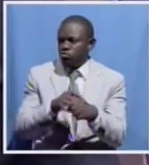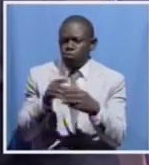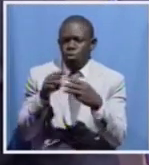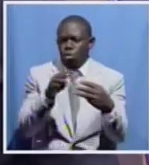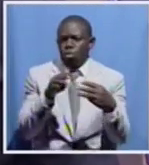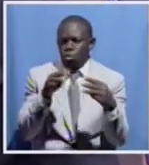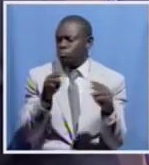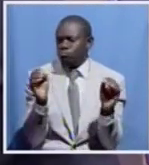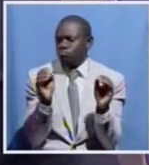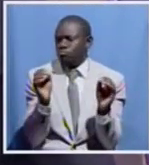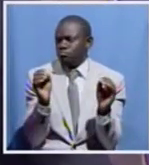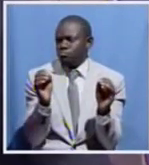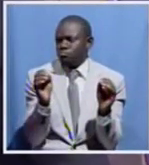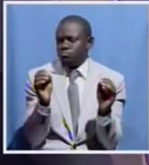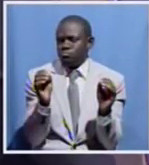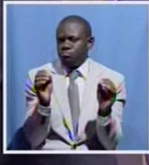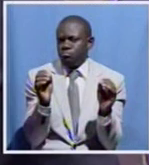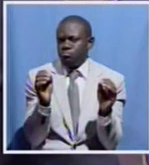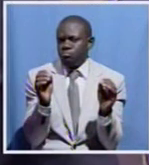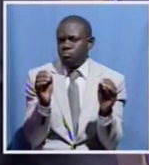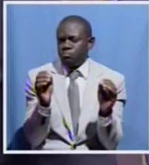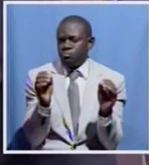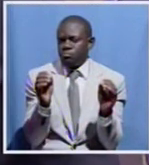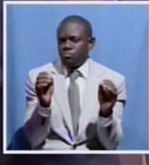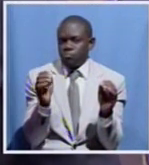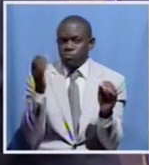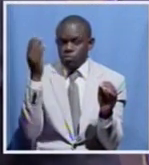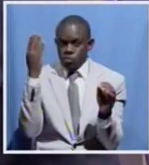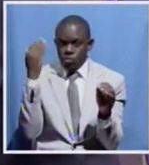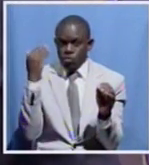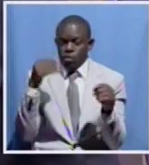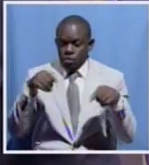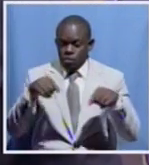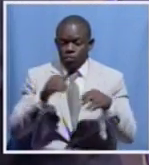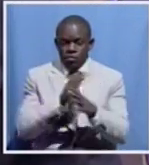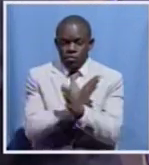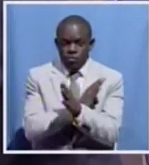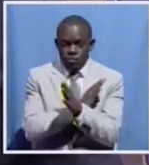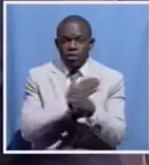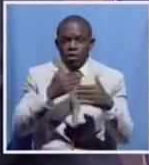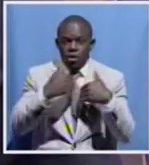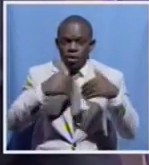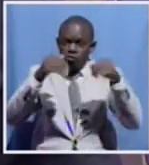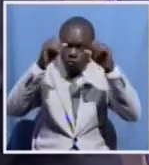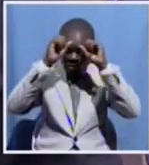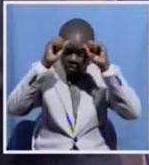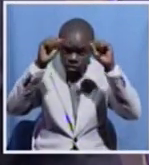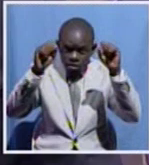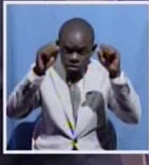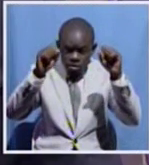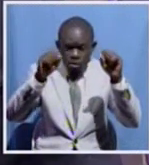that actually once gave up power in order to win it back. They look at a country that has been receiving